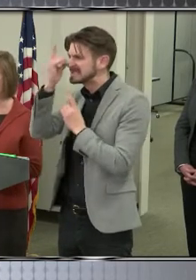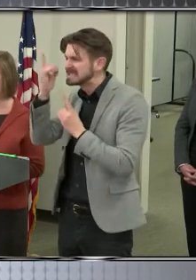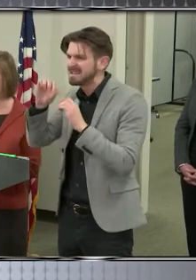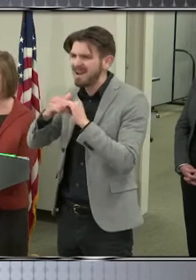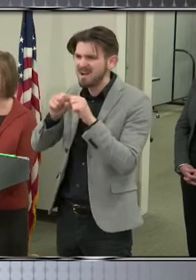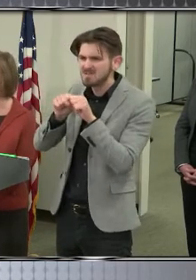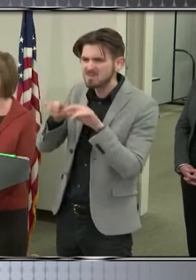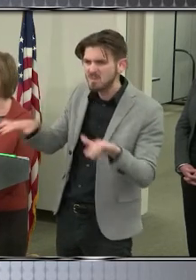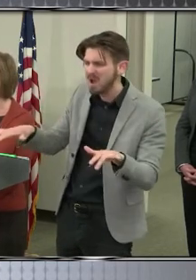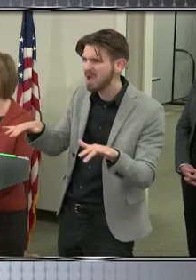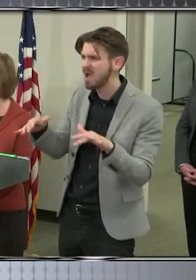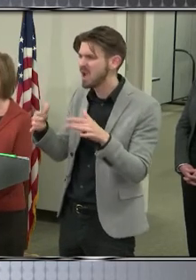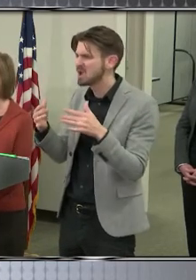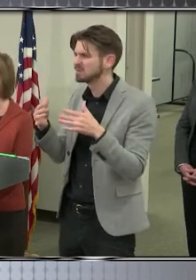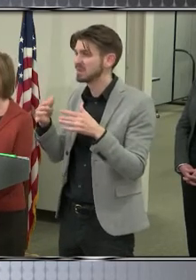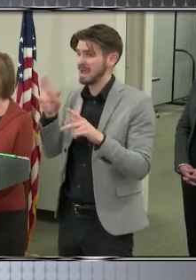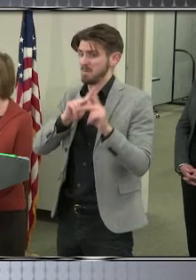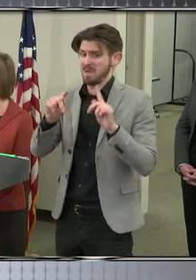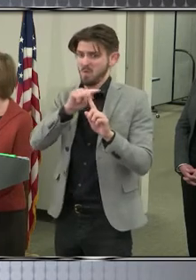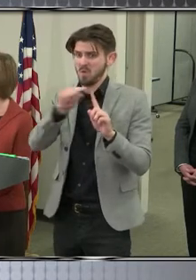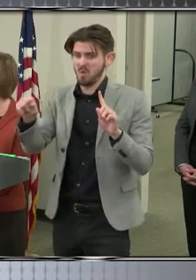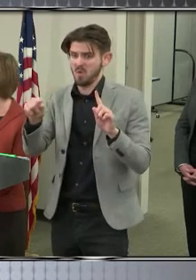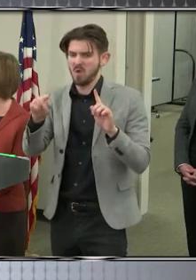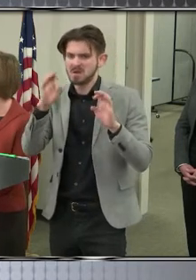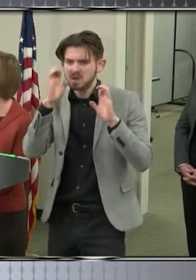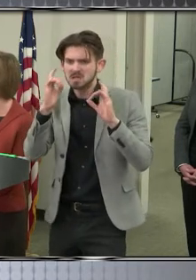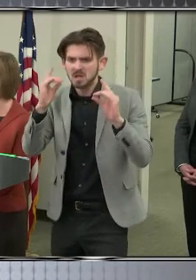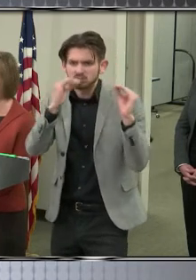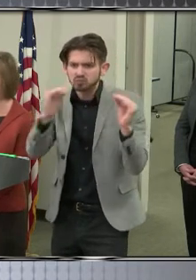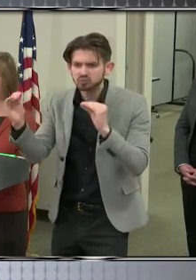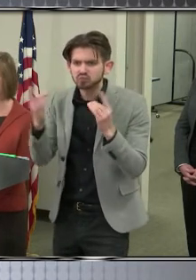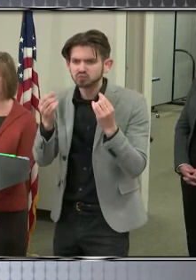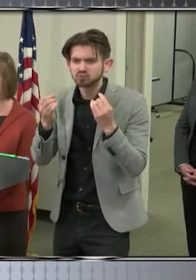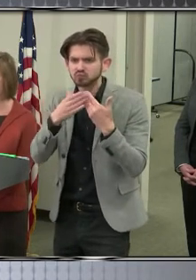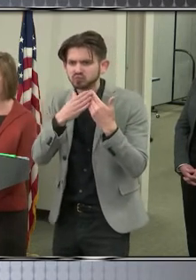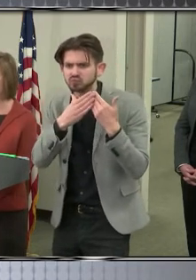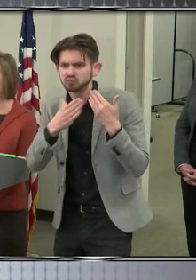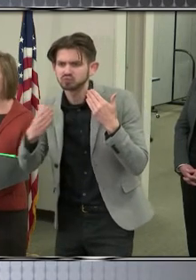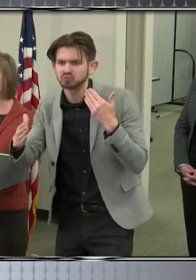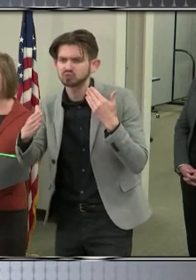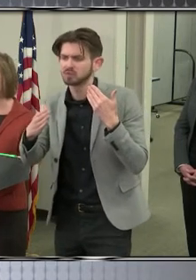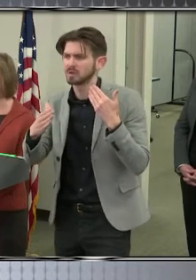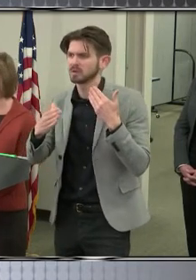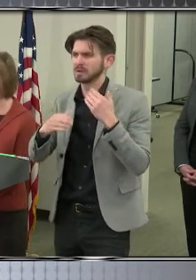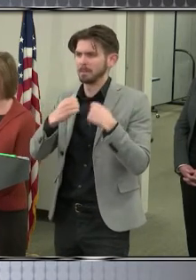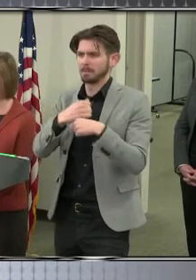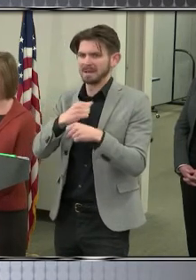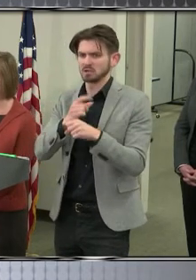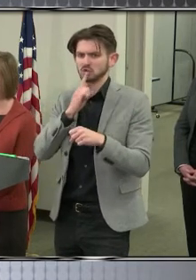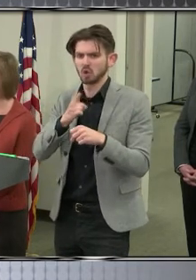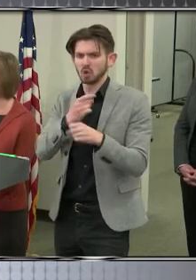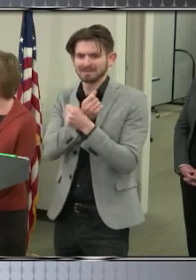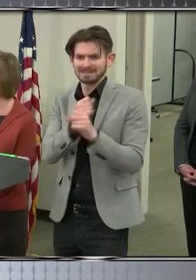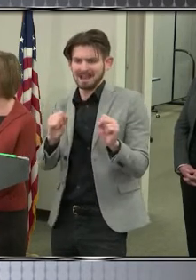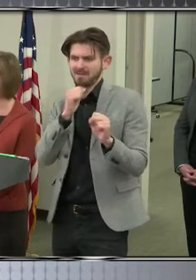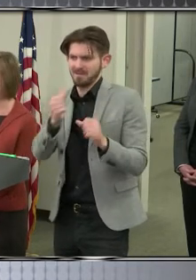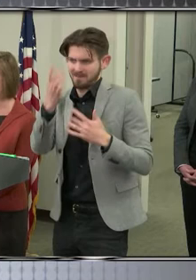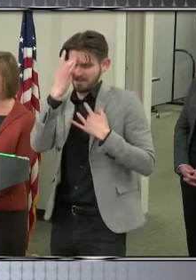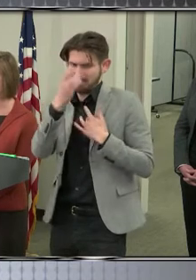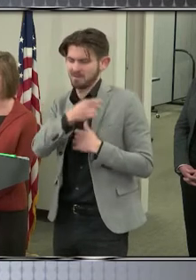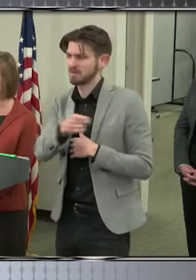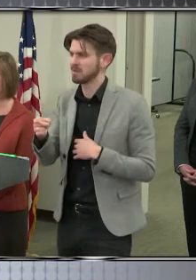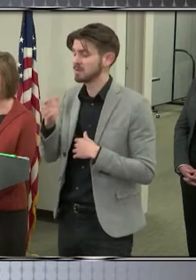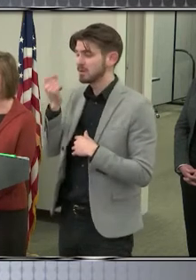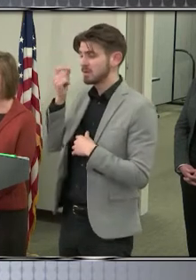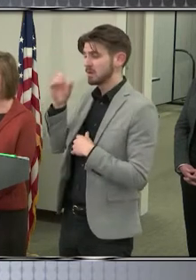educating people on what they can do to prevent themselves and others from getting sick. When thinking about coronavirus or